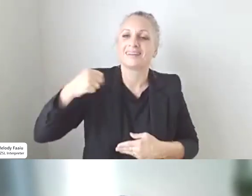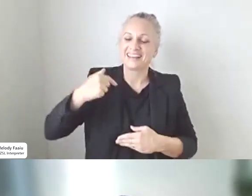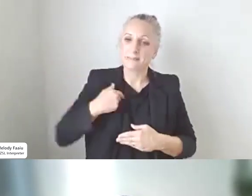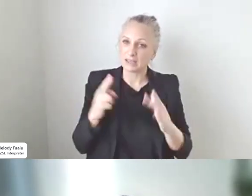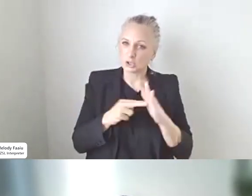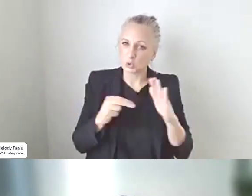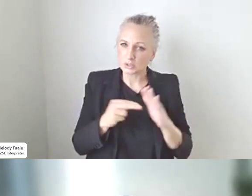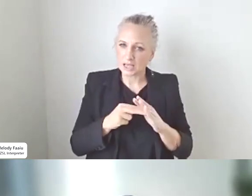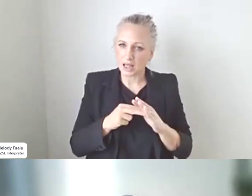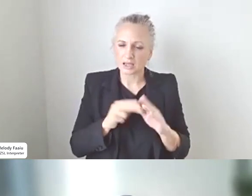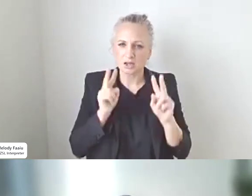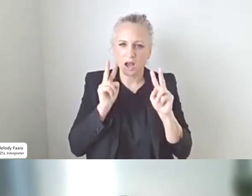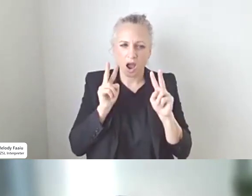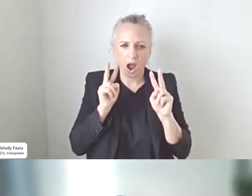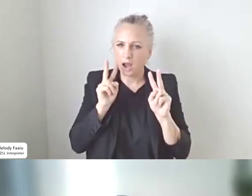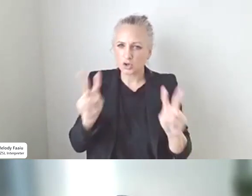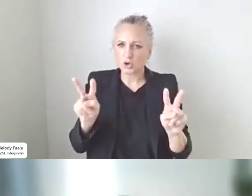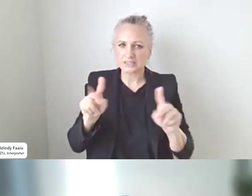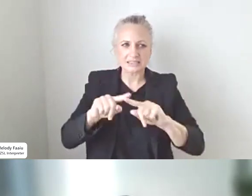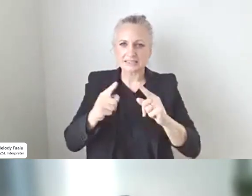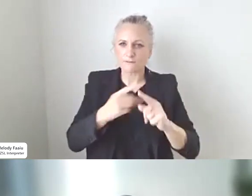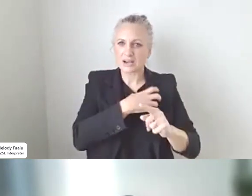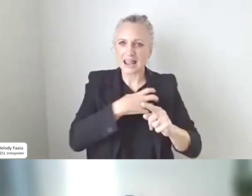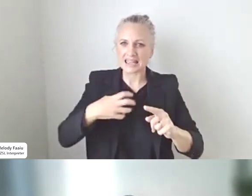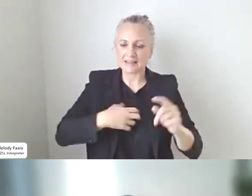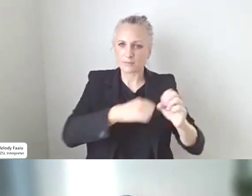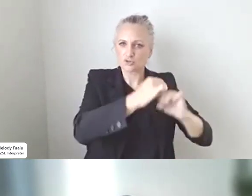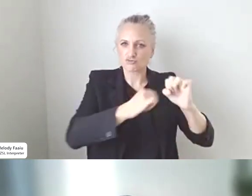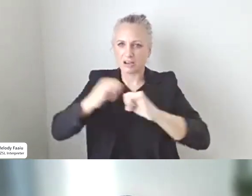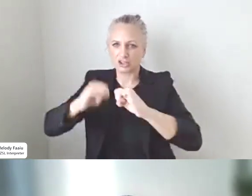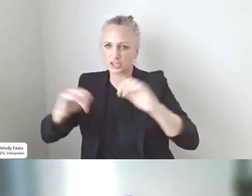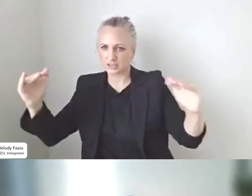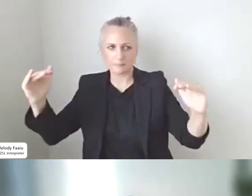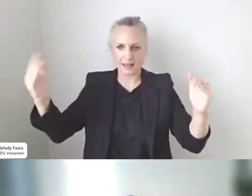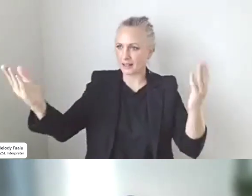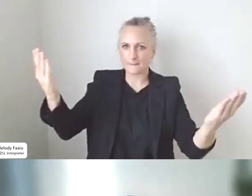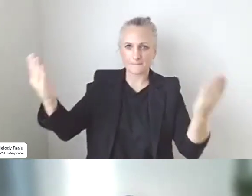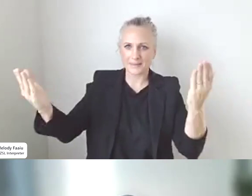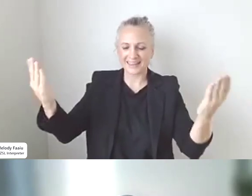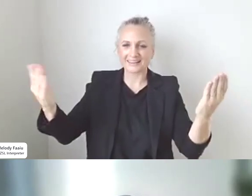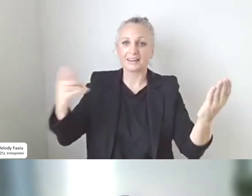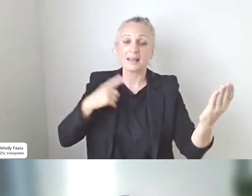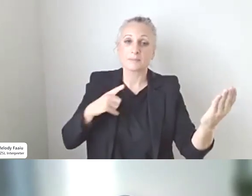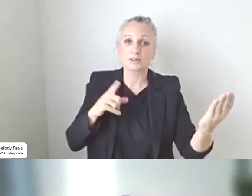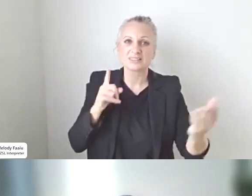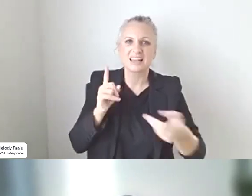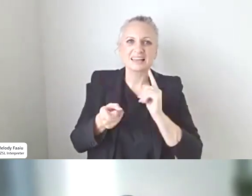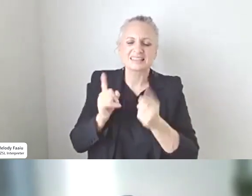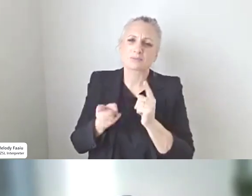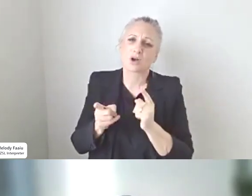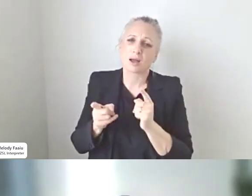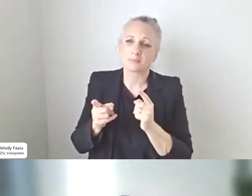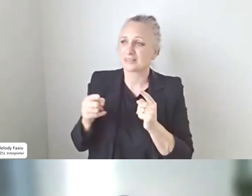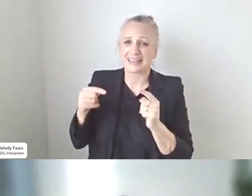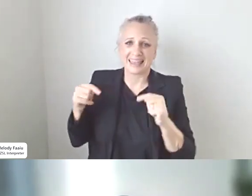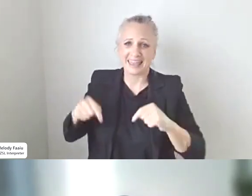the differences between government structures. And because I work at the local layer, my time in the US is often frustrated by our many layers of government and